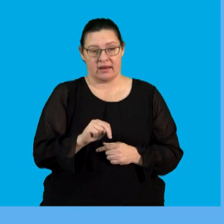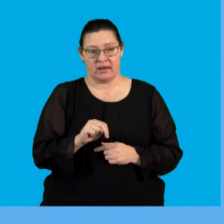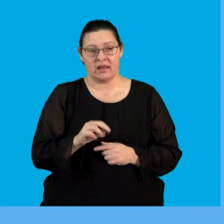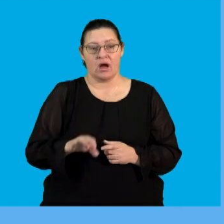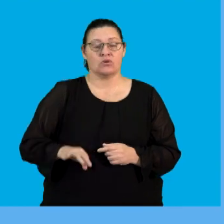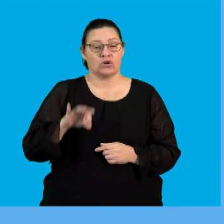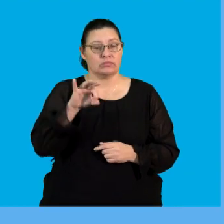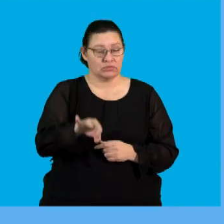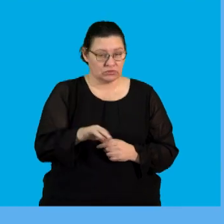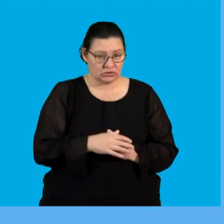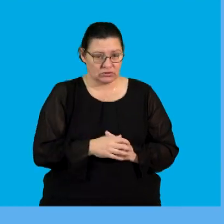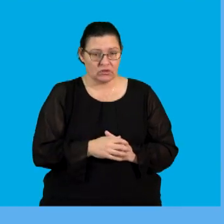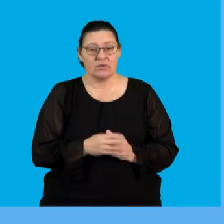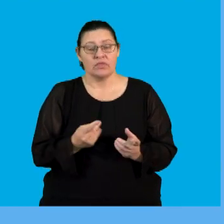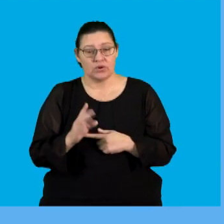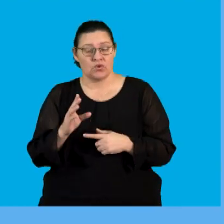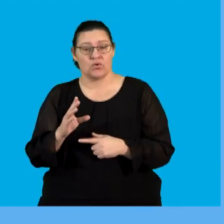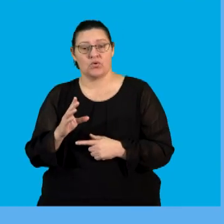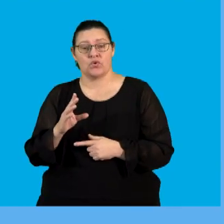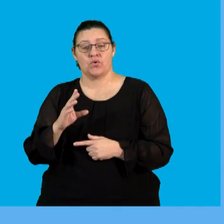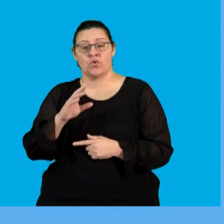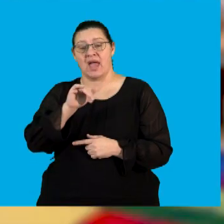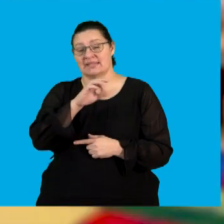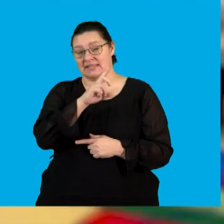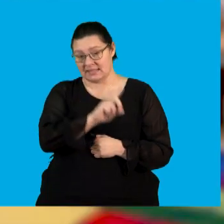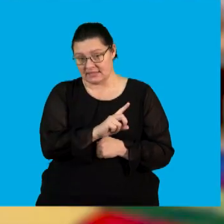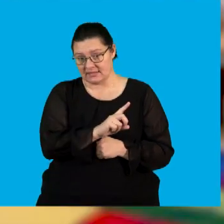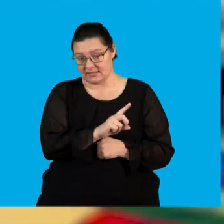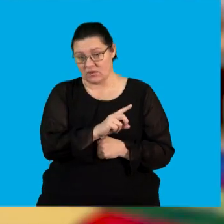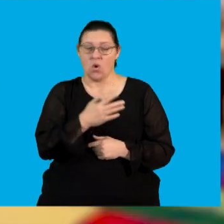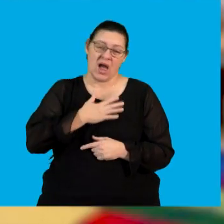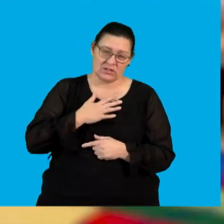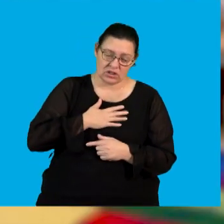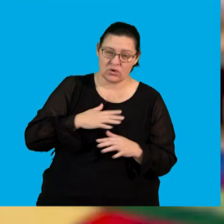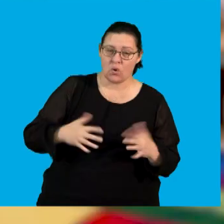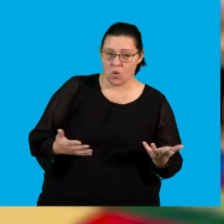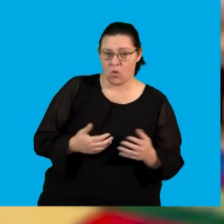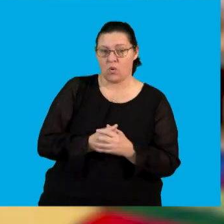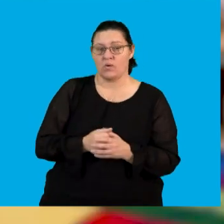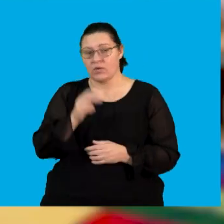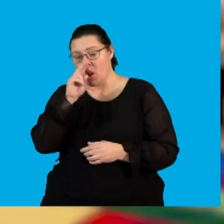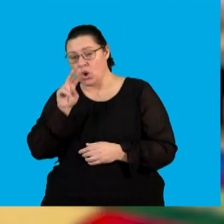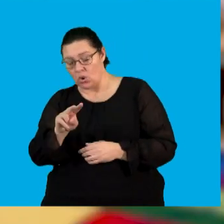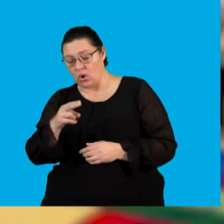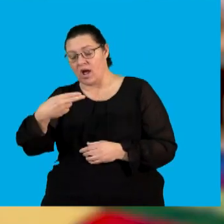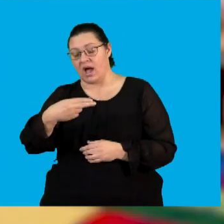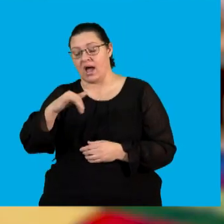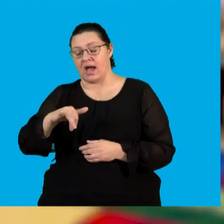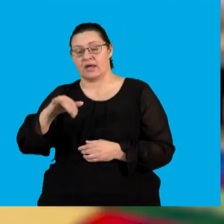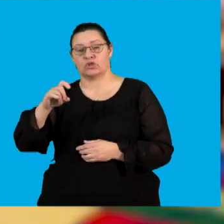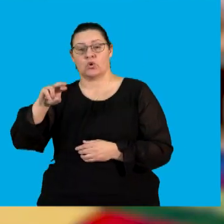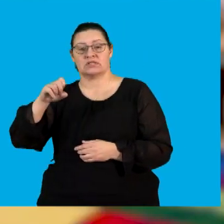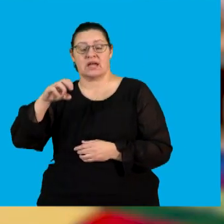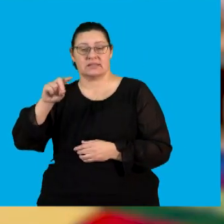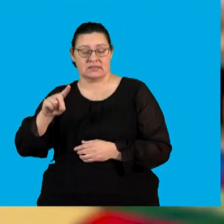hydrogen has been contributed by the acid, and the oxygen in this case, or the OH when you're looking at the hydroxide